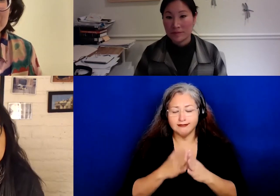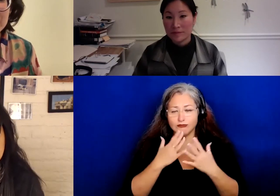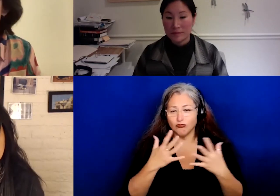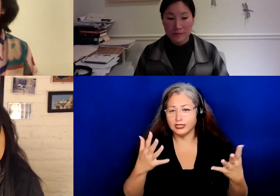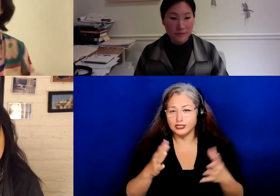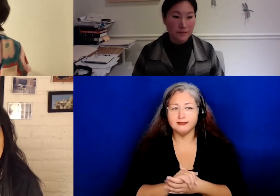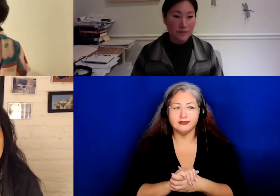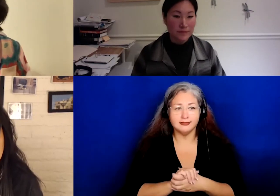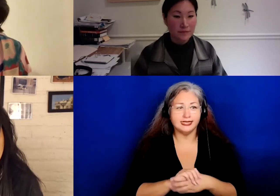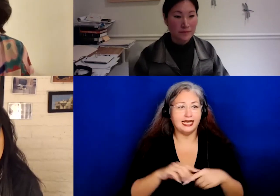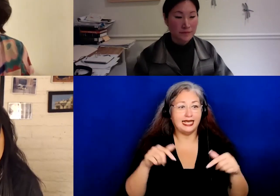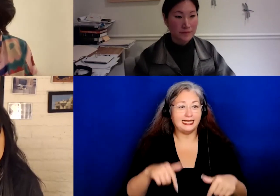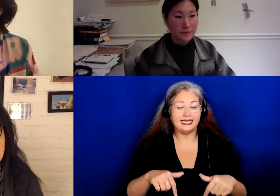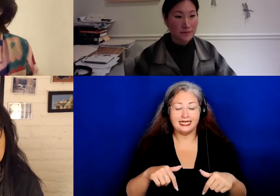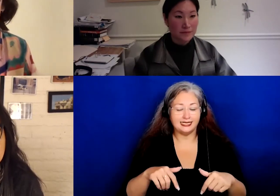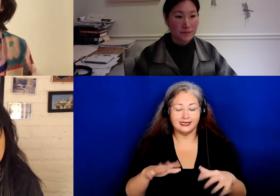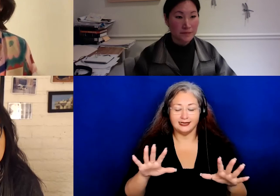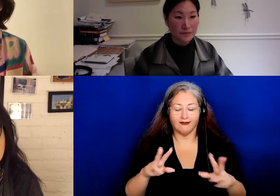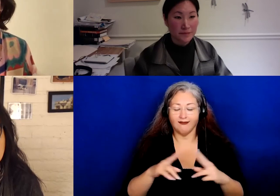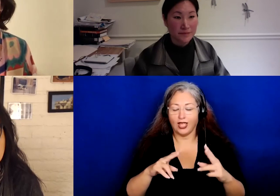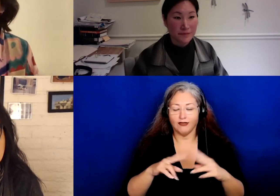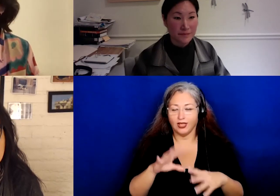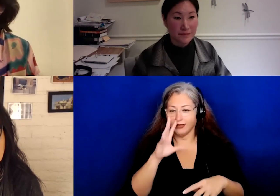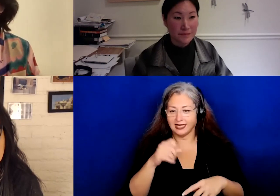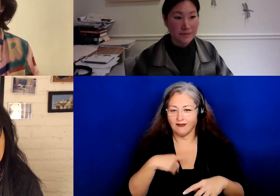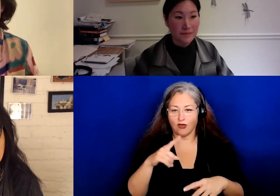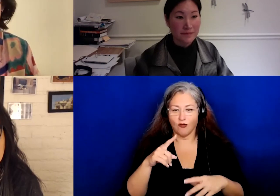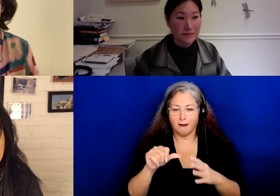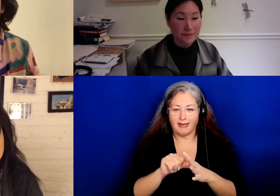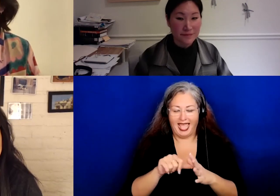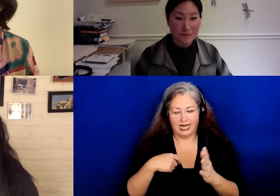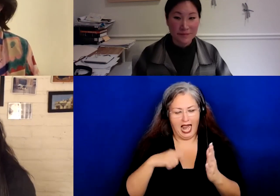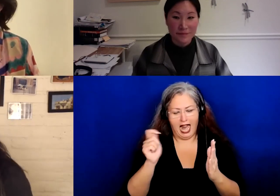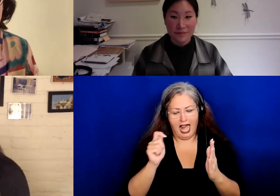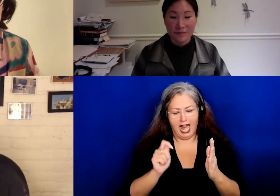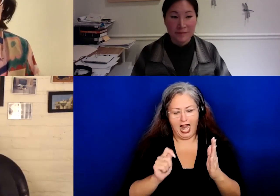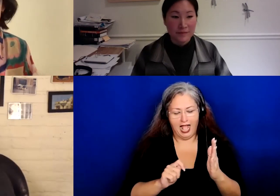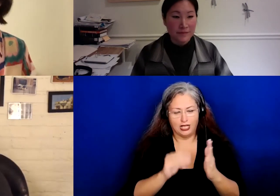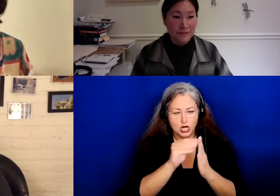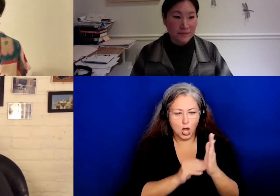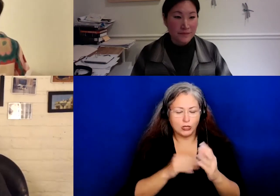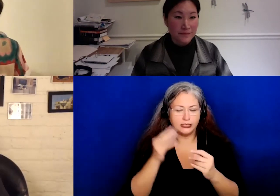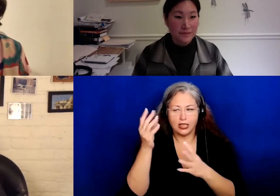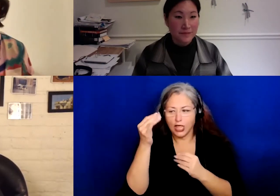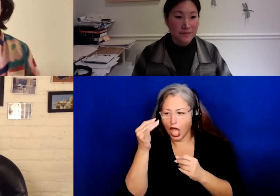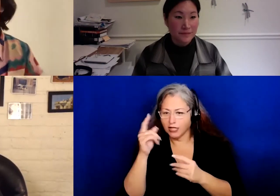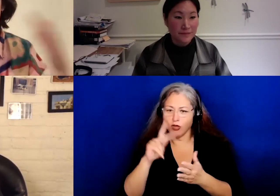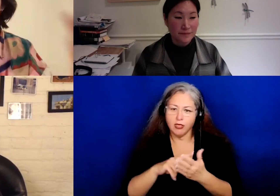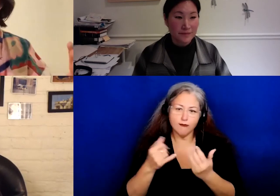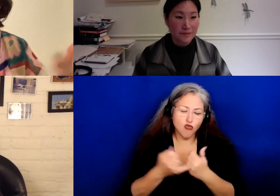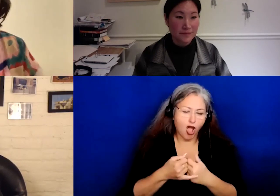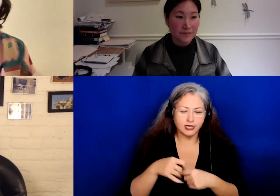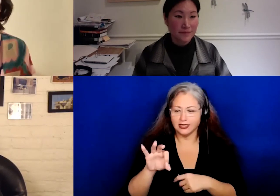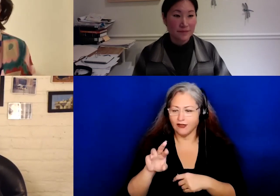much. This has been just totally fascinating. I have a page full of notes and lots of thoughts on projects and fragments